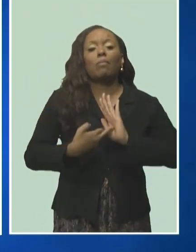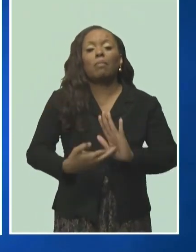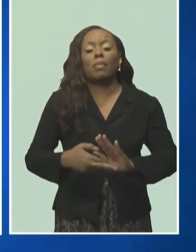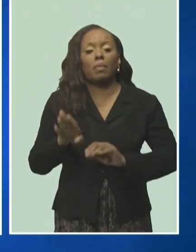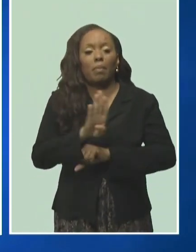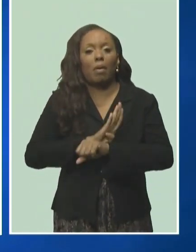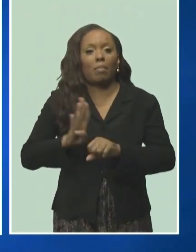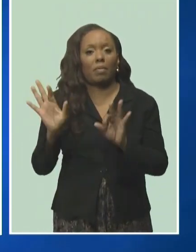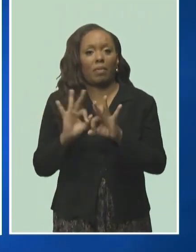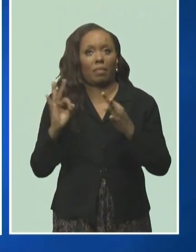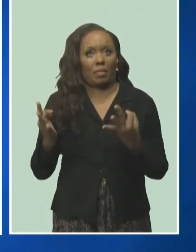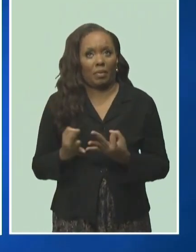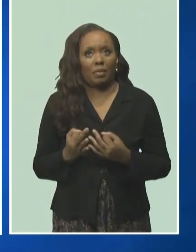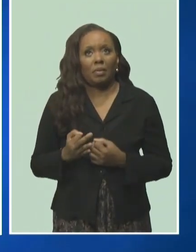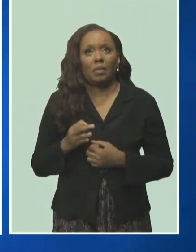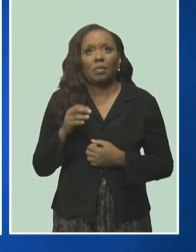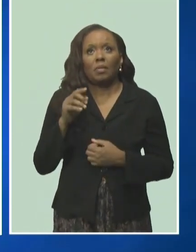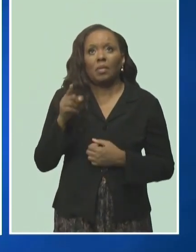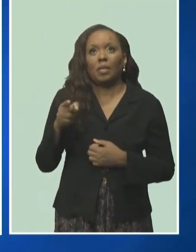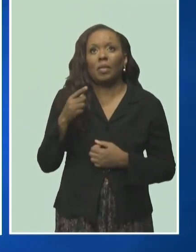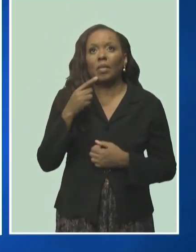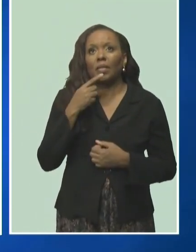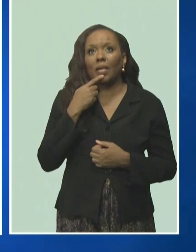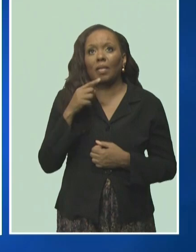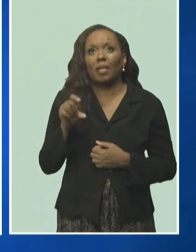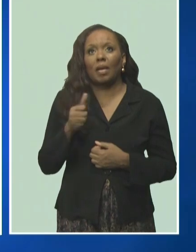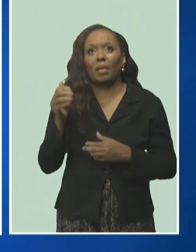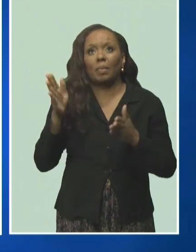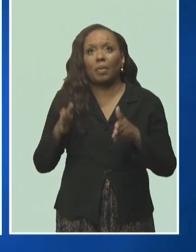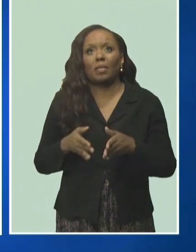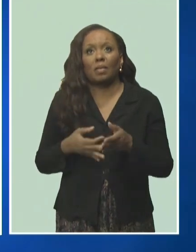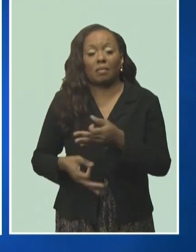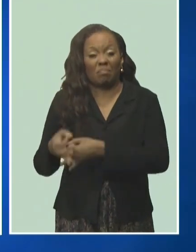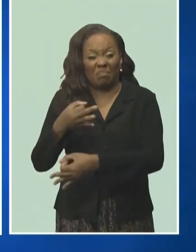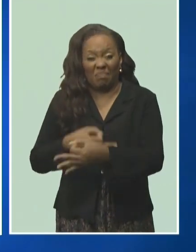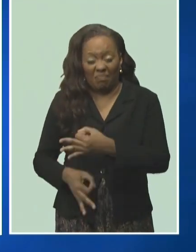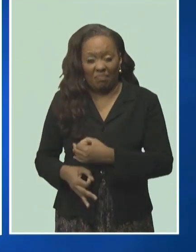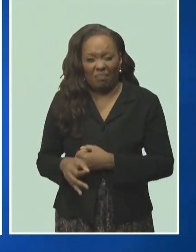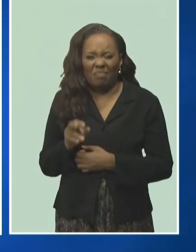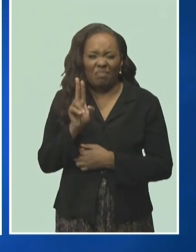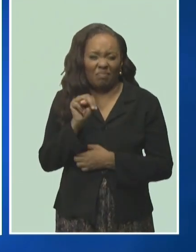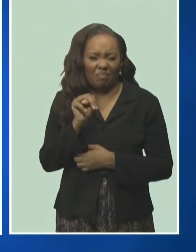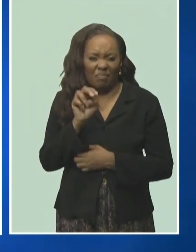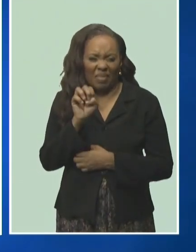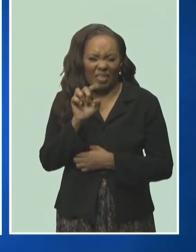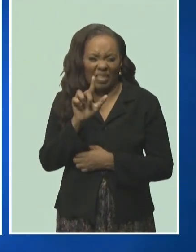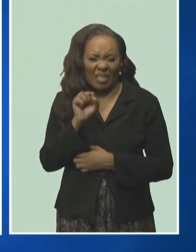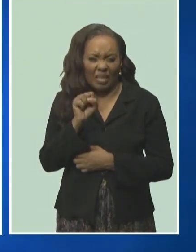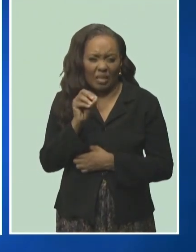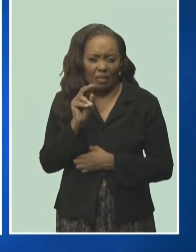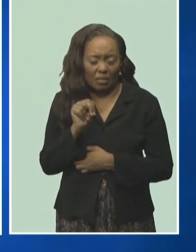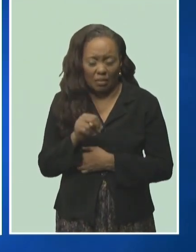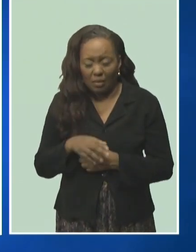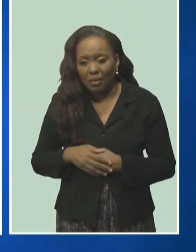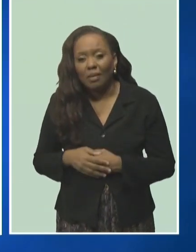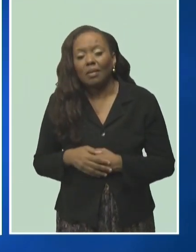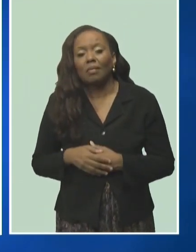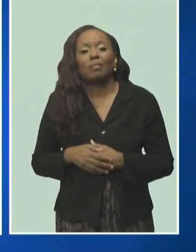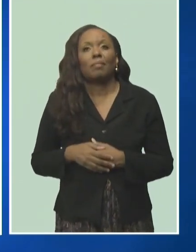family. You refer to it as that other person, but if you recall, just about 2 years ago, we would